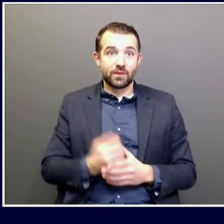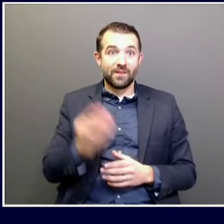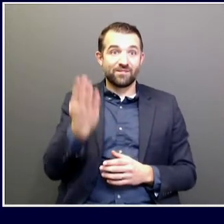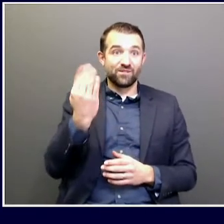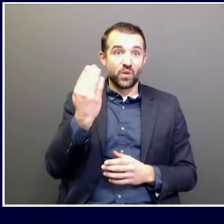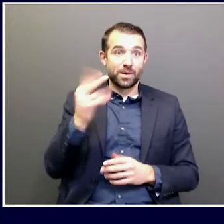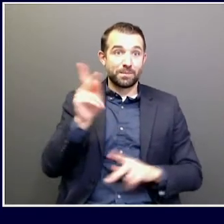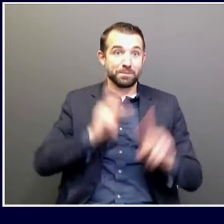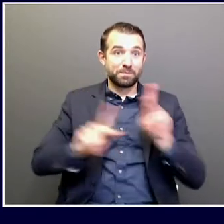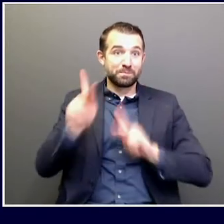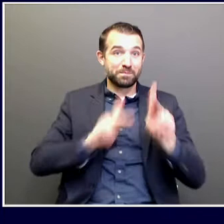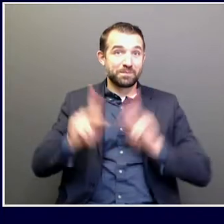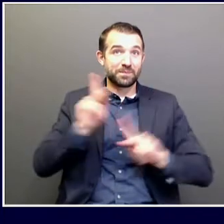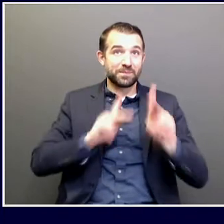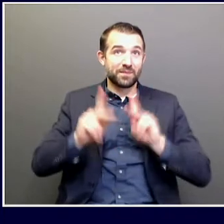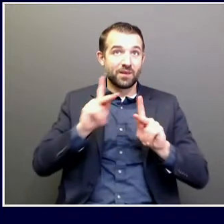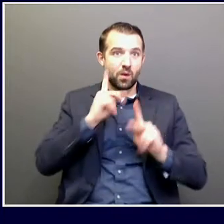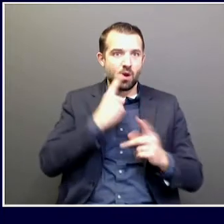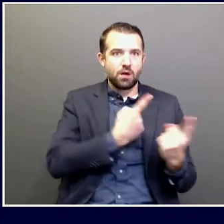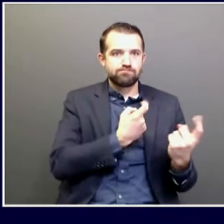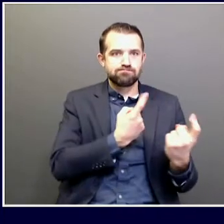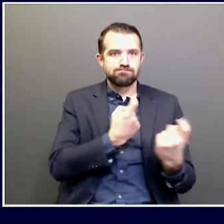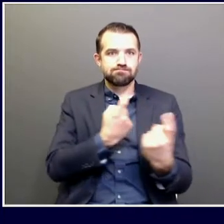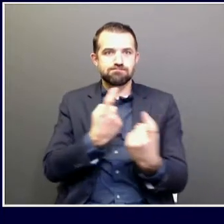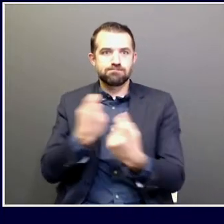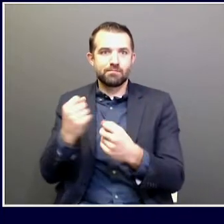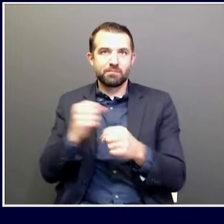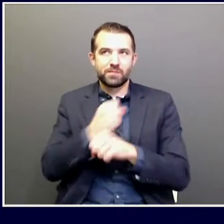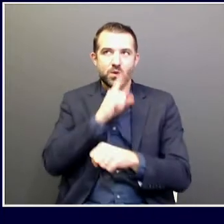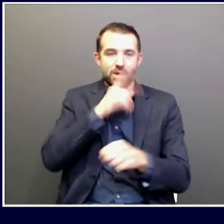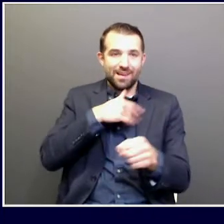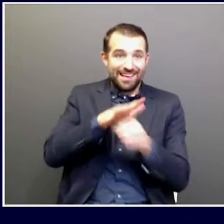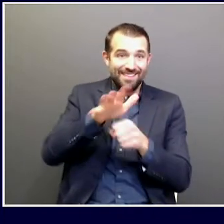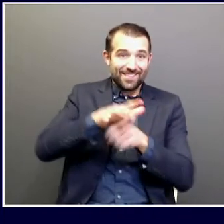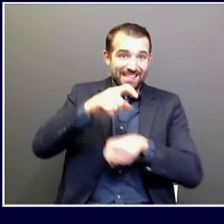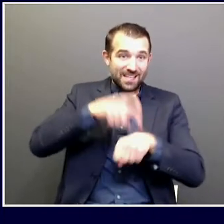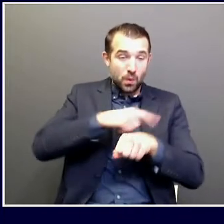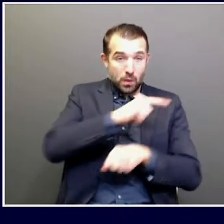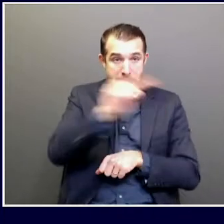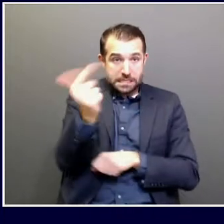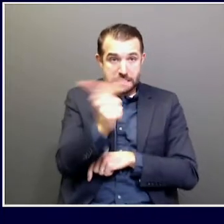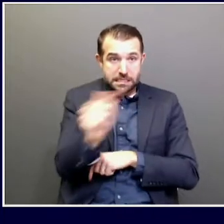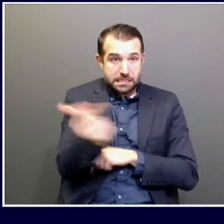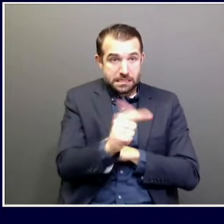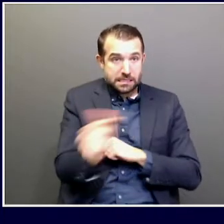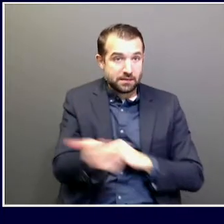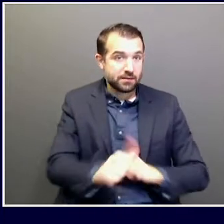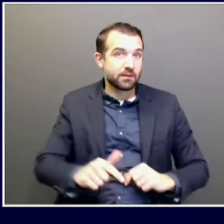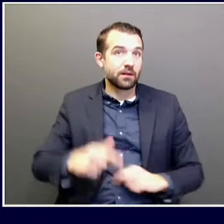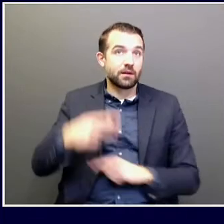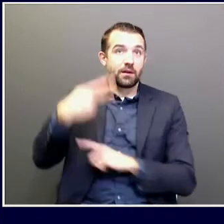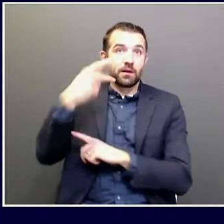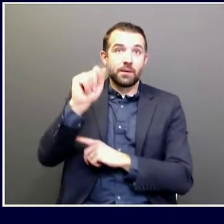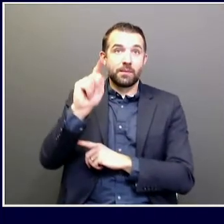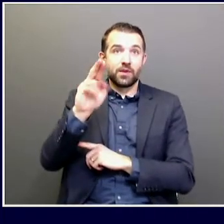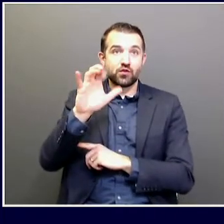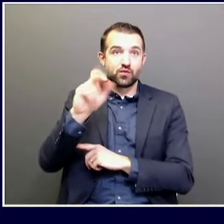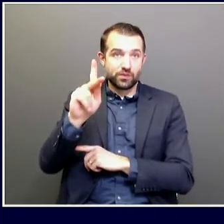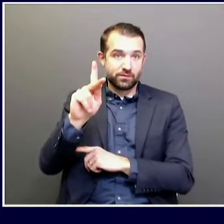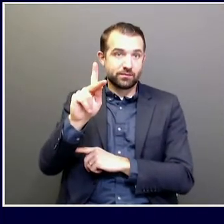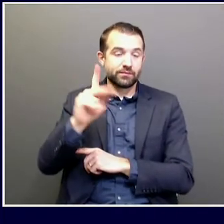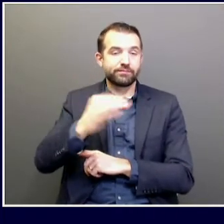that we give everyone time. The first question for the afternoon goes to Patrick Whittle. Thank you very